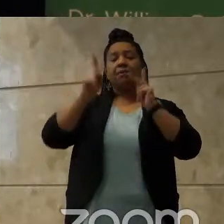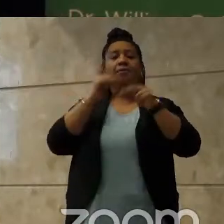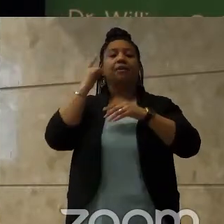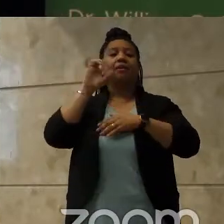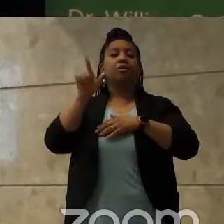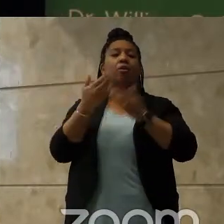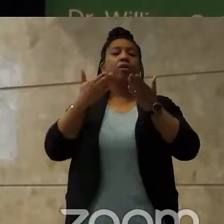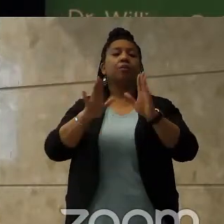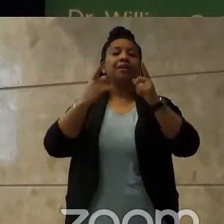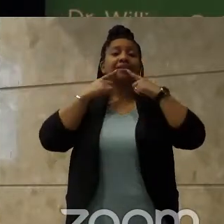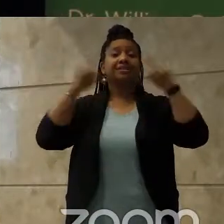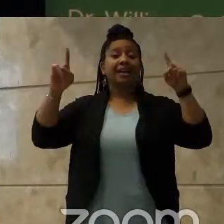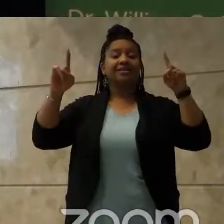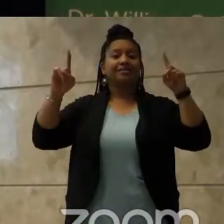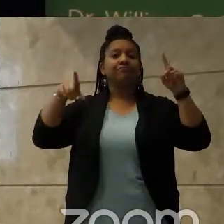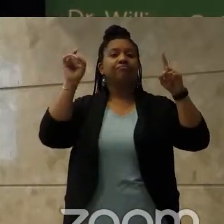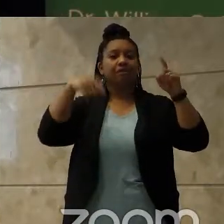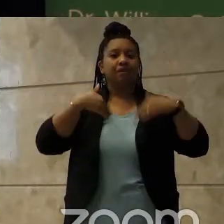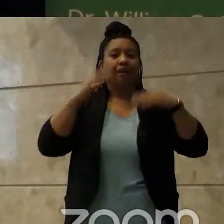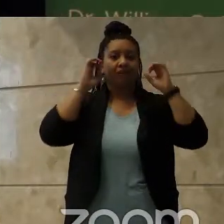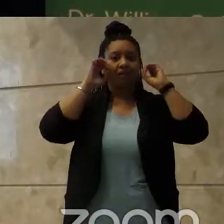way to success is education.